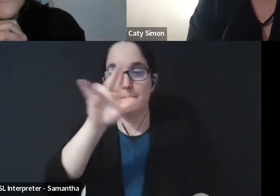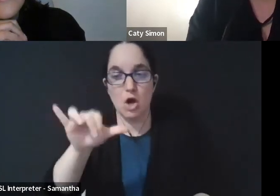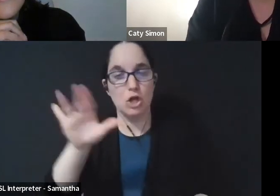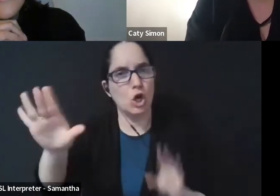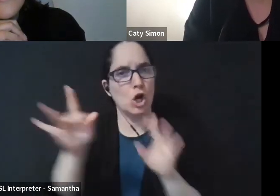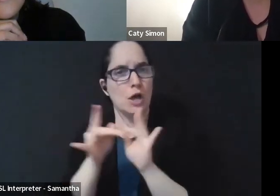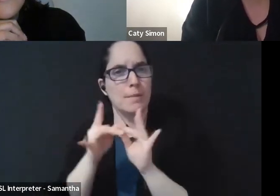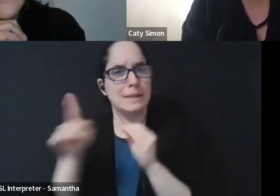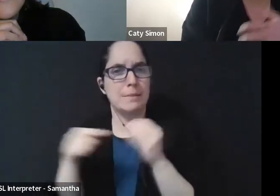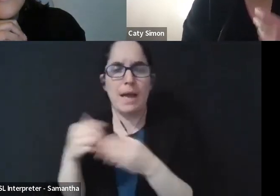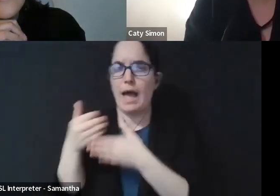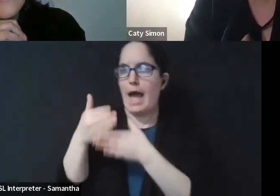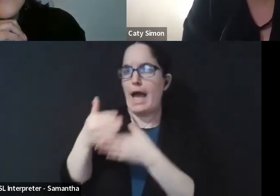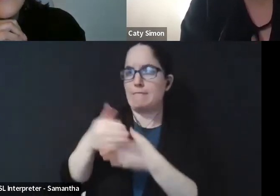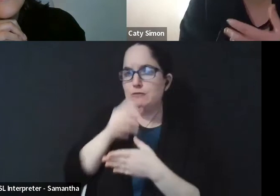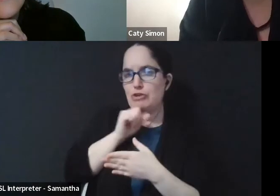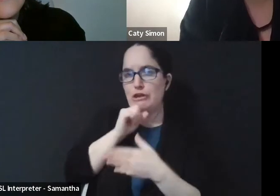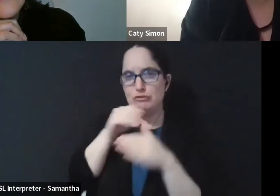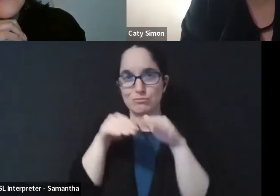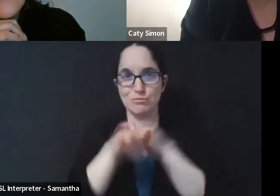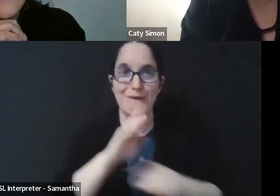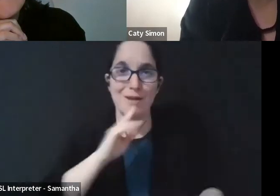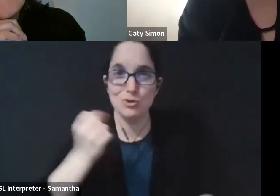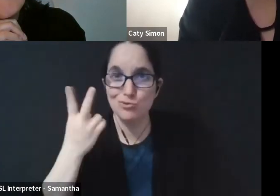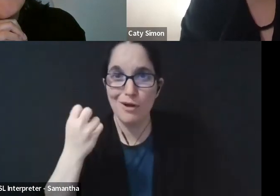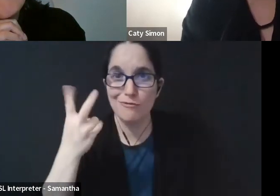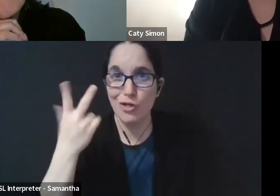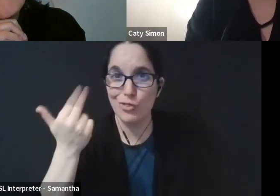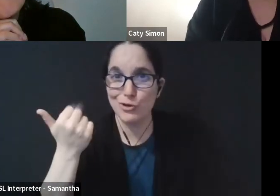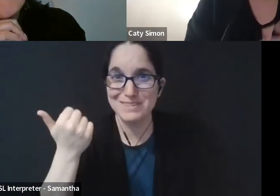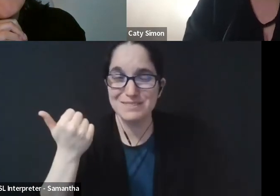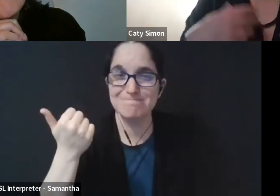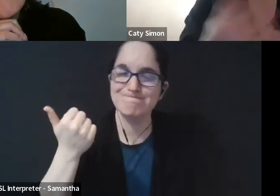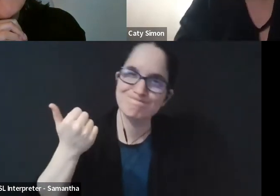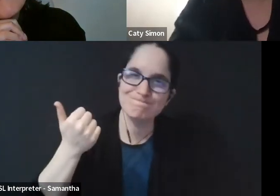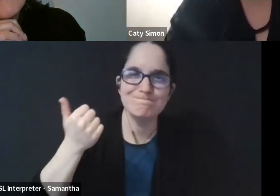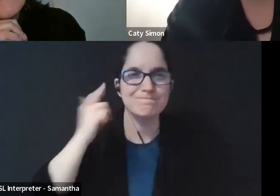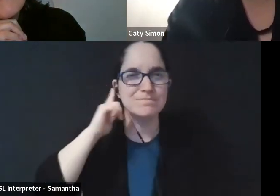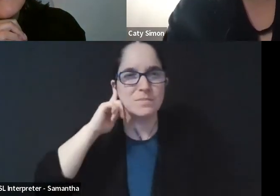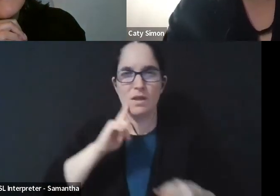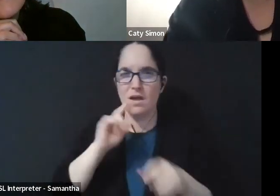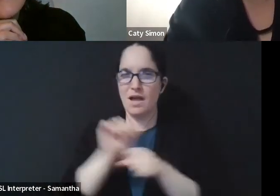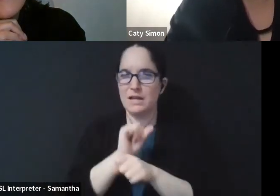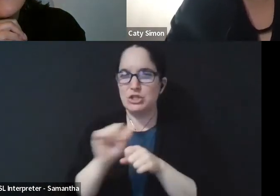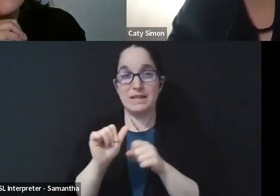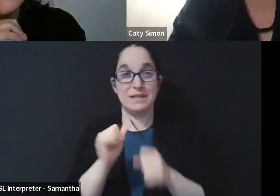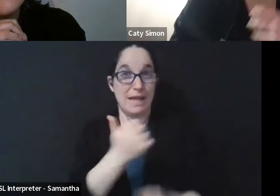the average age of initiation into sex work being 12 or 13 years old, but entire genres of drug use